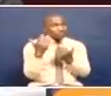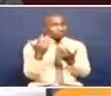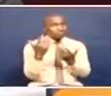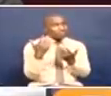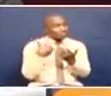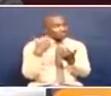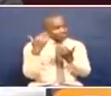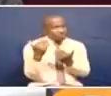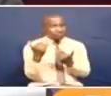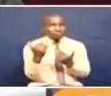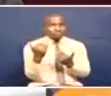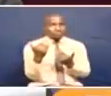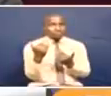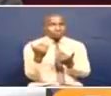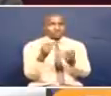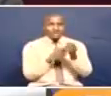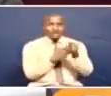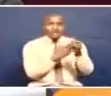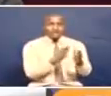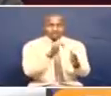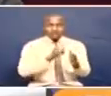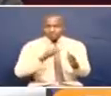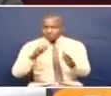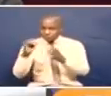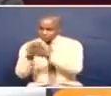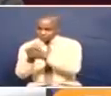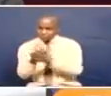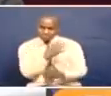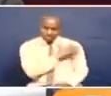that leaders from both sides of the divide,